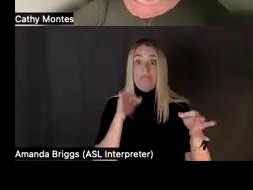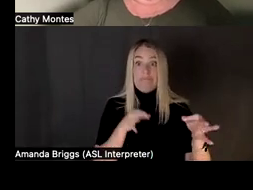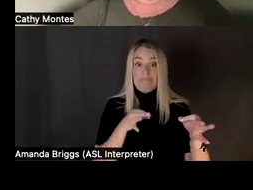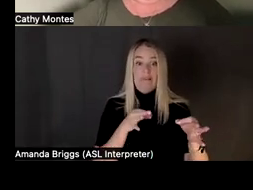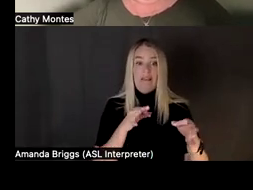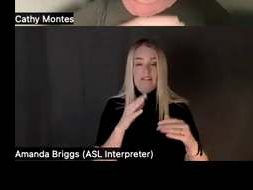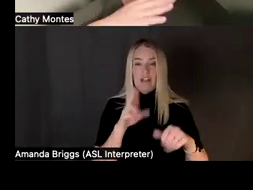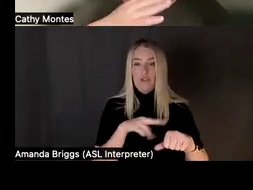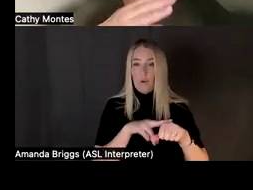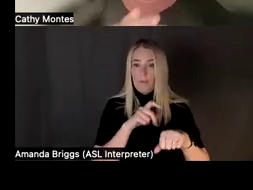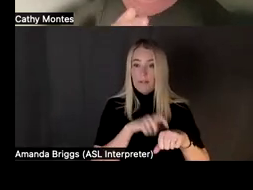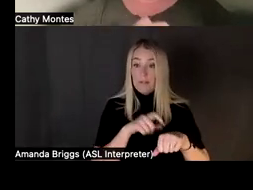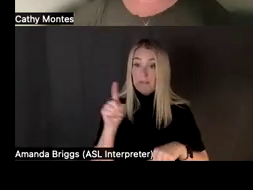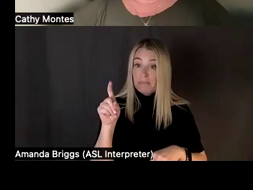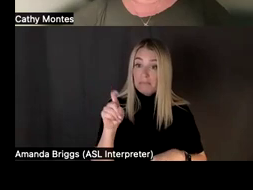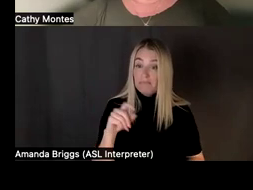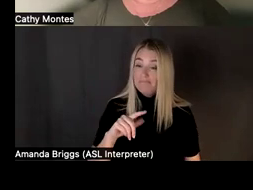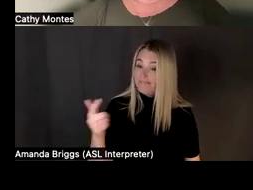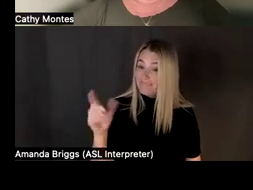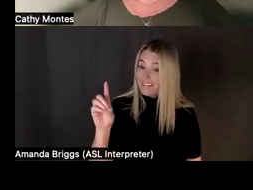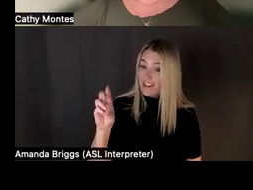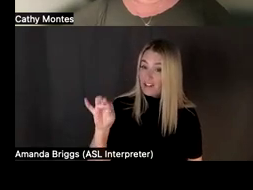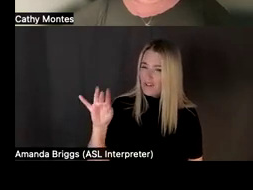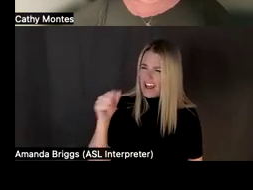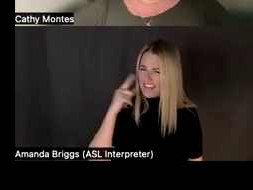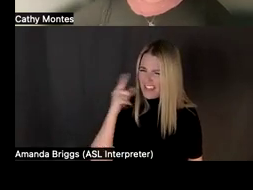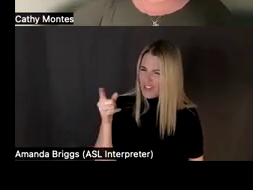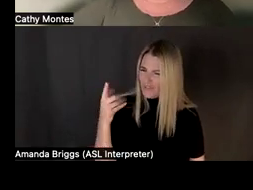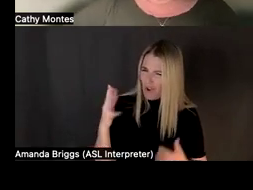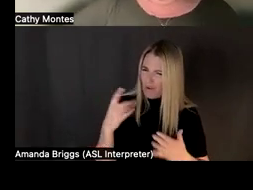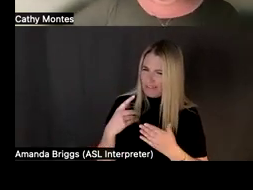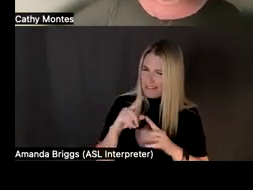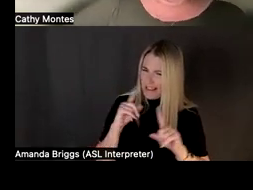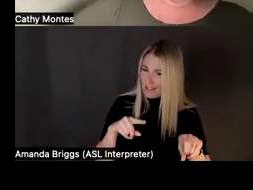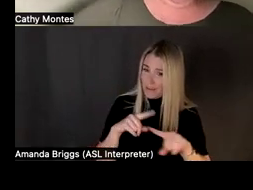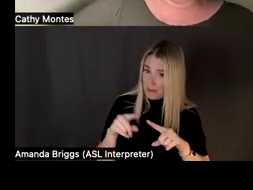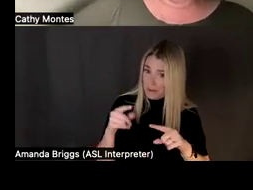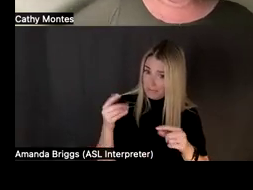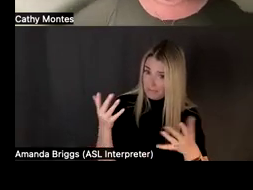times? Dr. Sharetta, I think you covered this, but take it away.